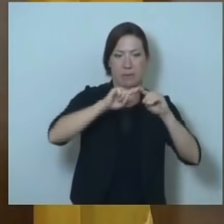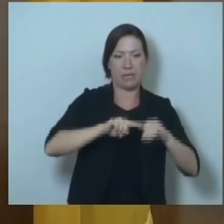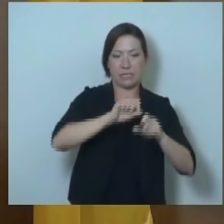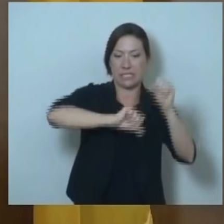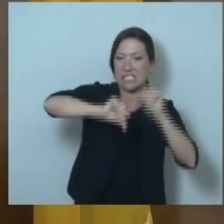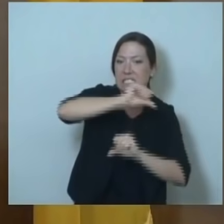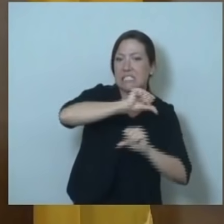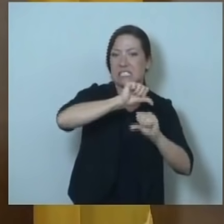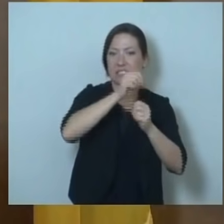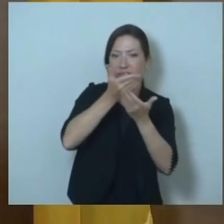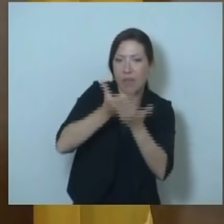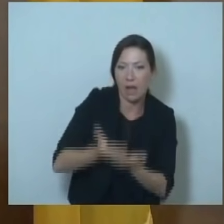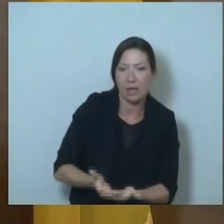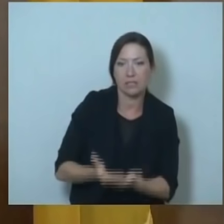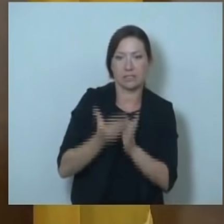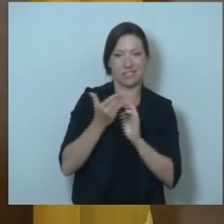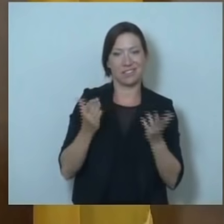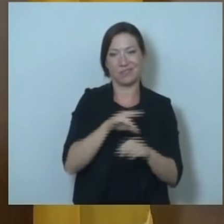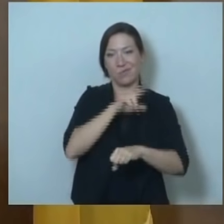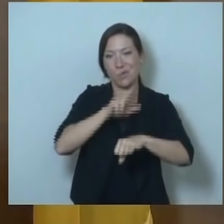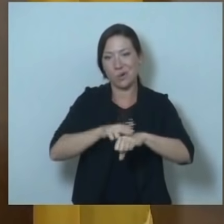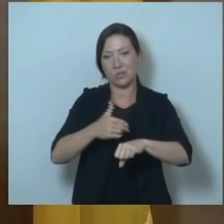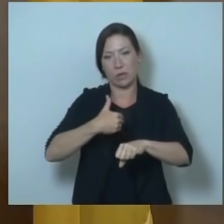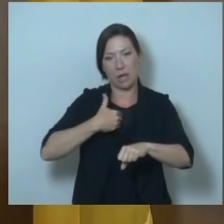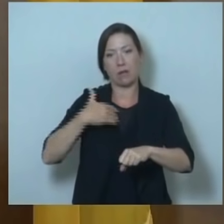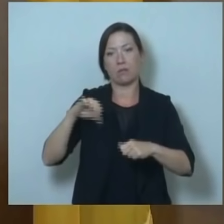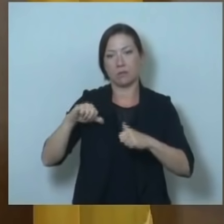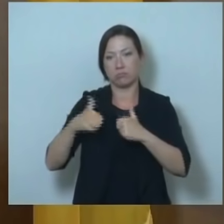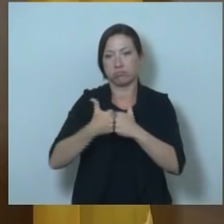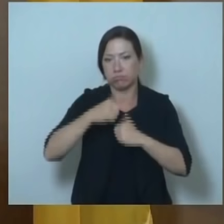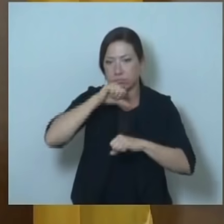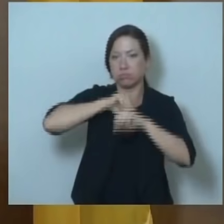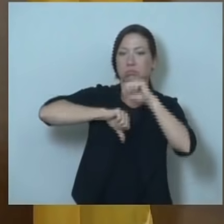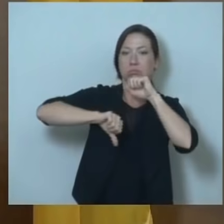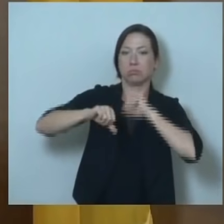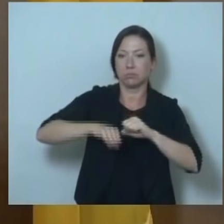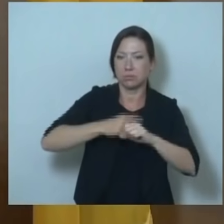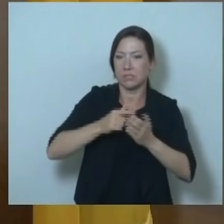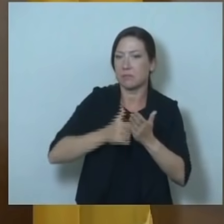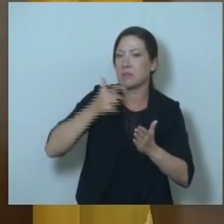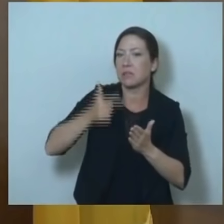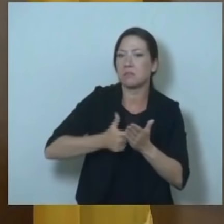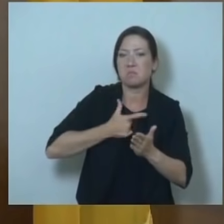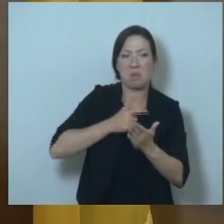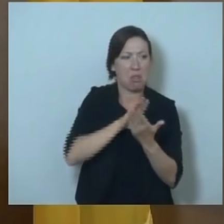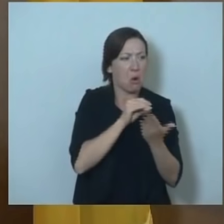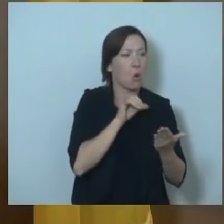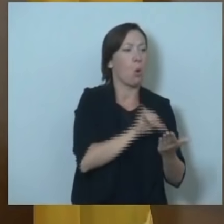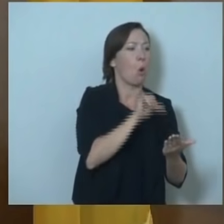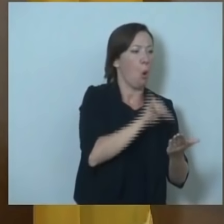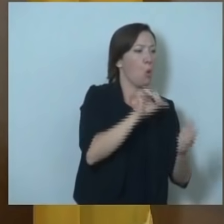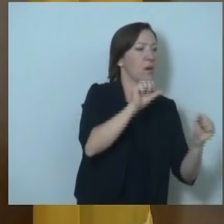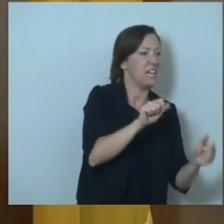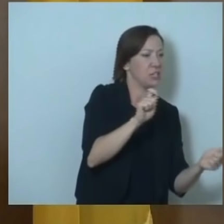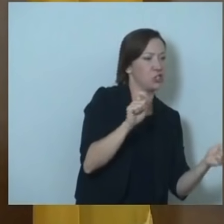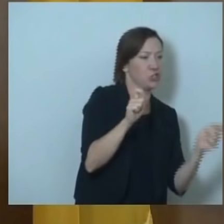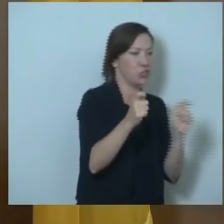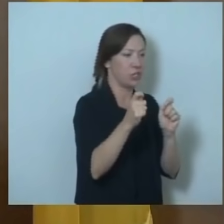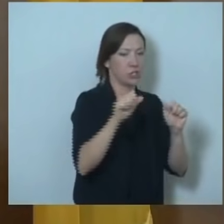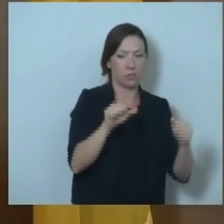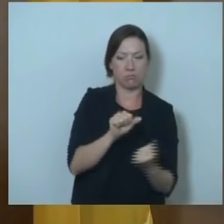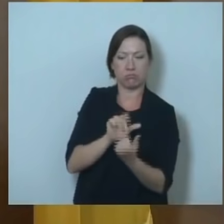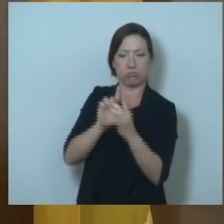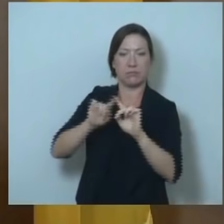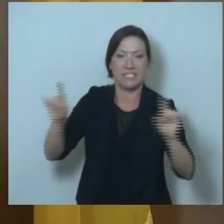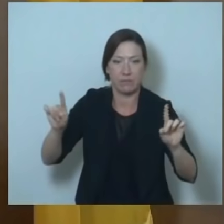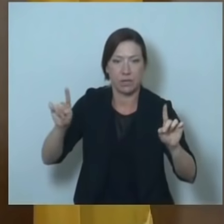that we have hard lessons that we learn about what we could do differently, and we accept those